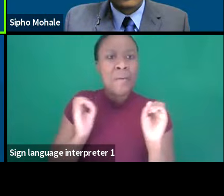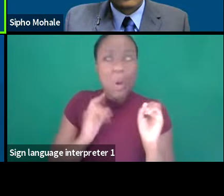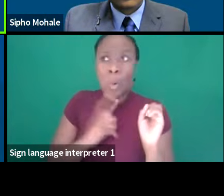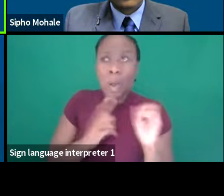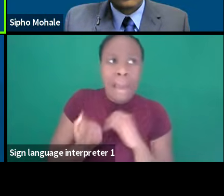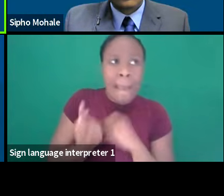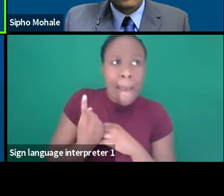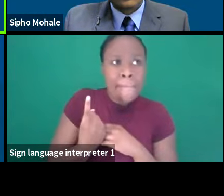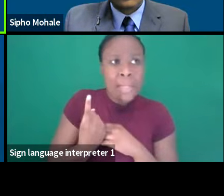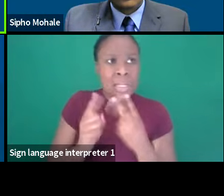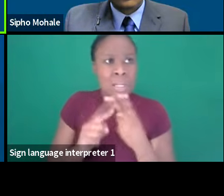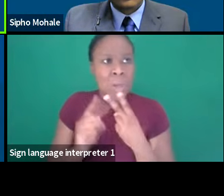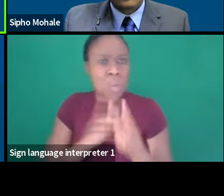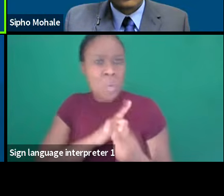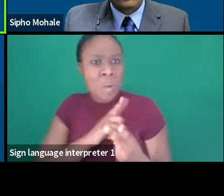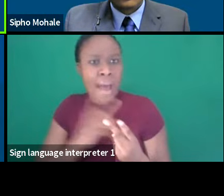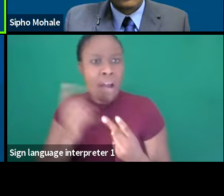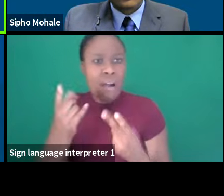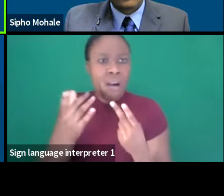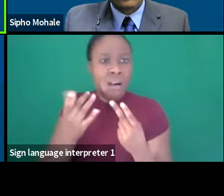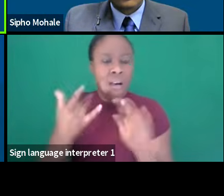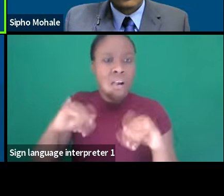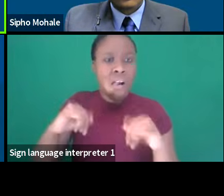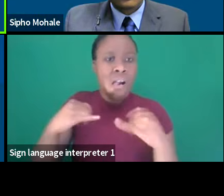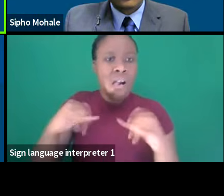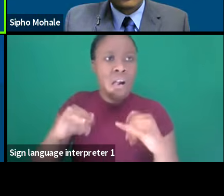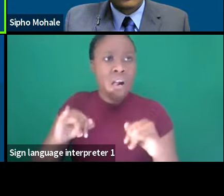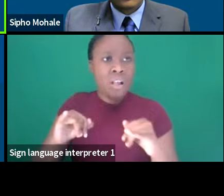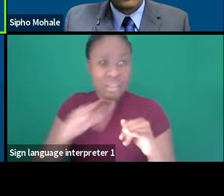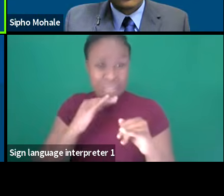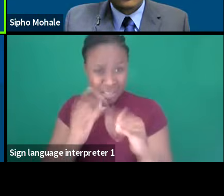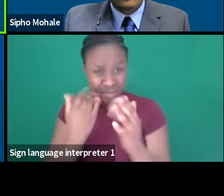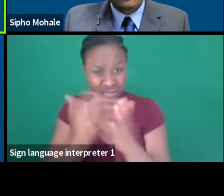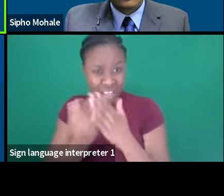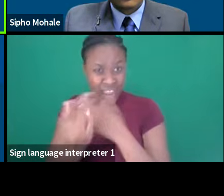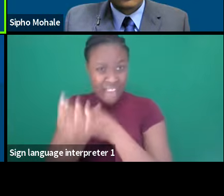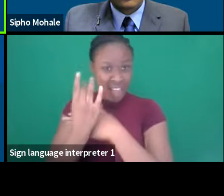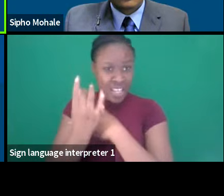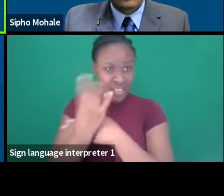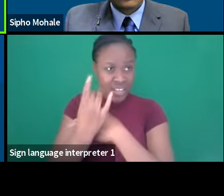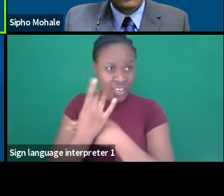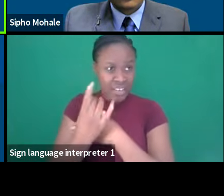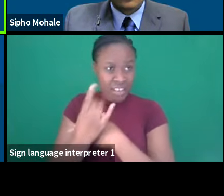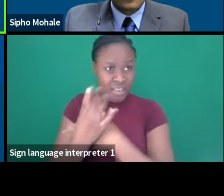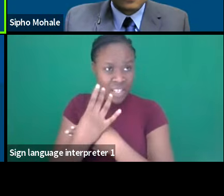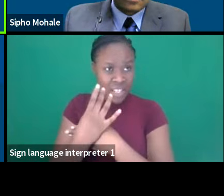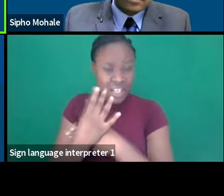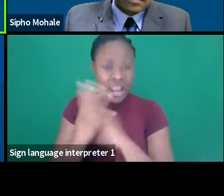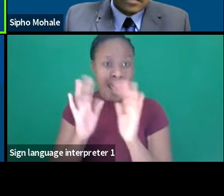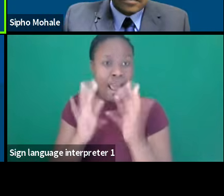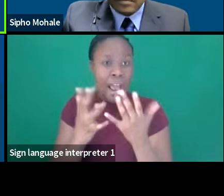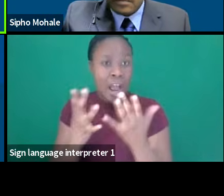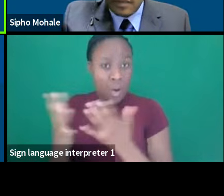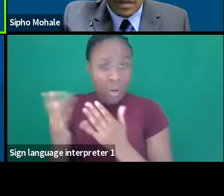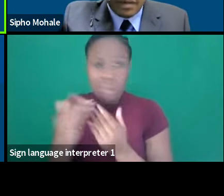my refunds. Can I get an advice? Sipho, how do we advise?